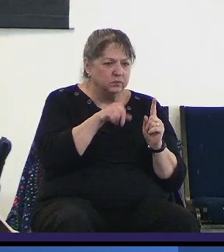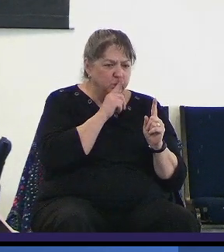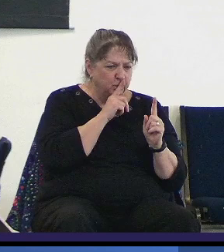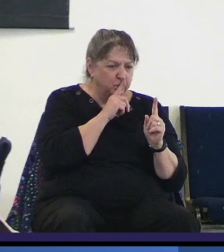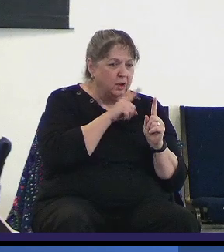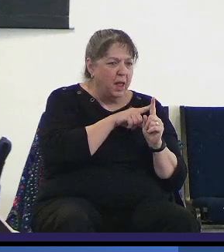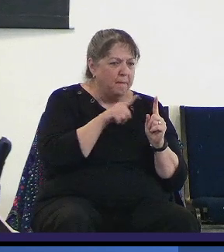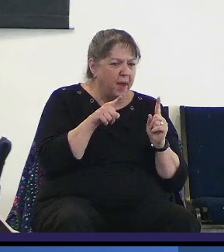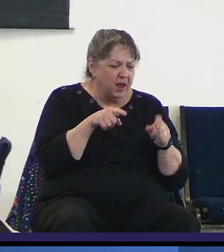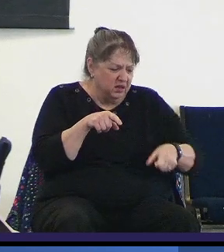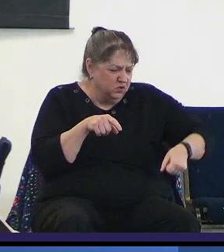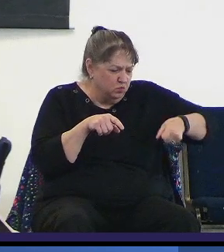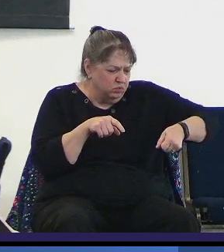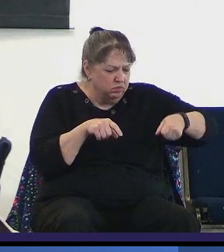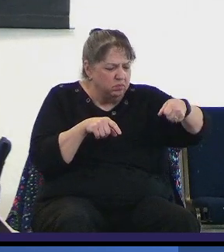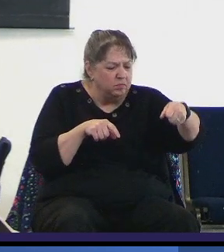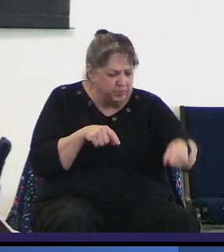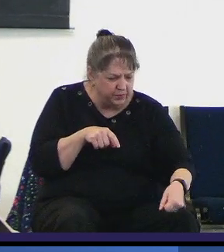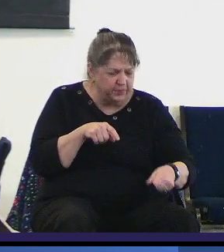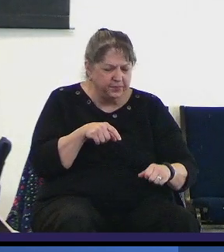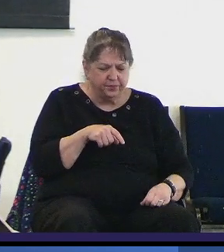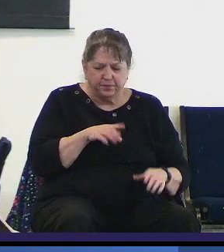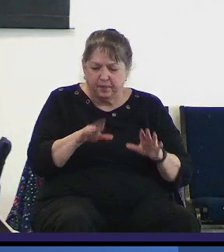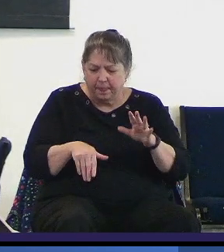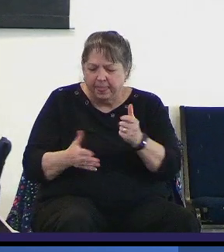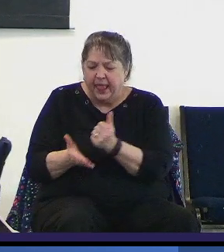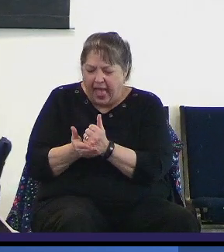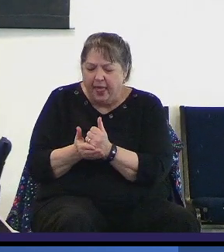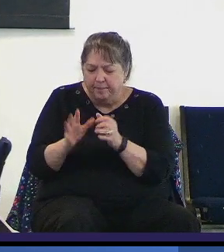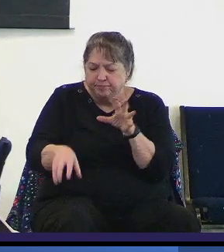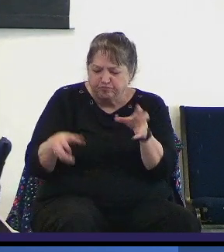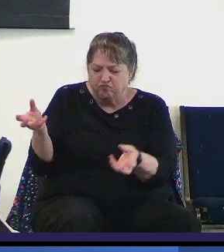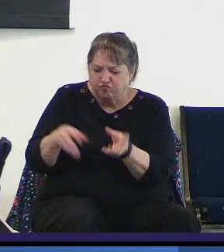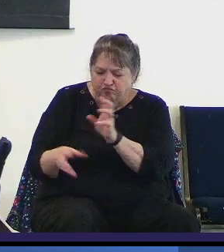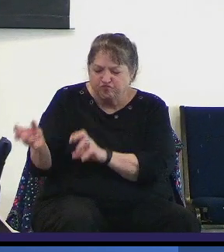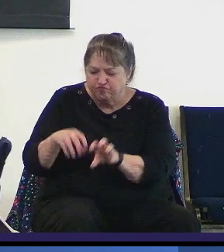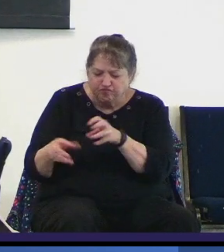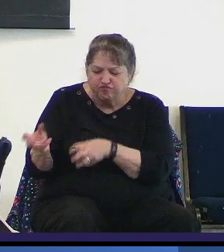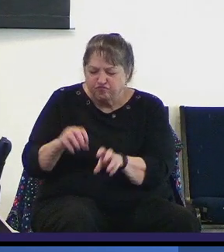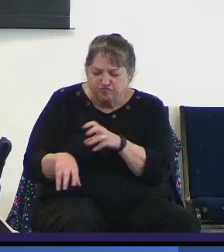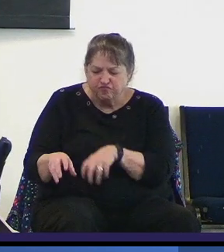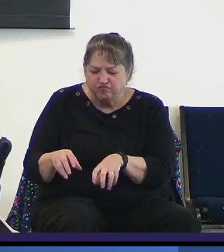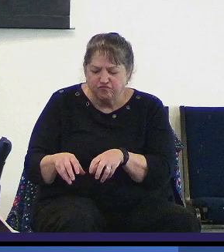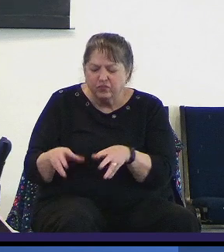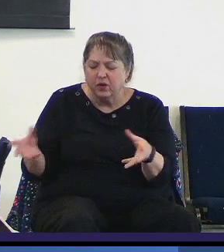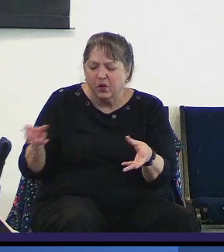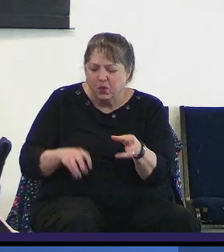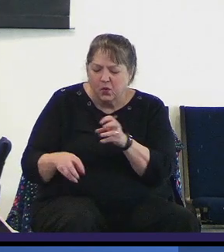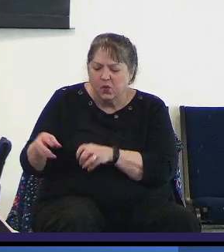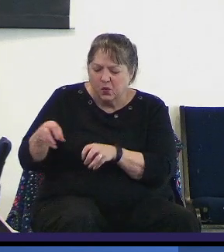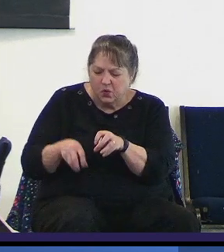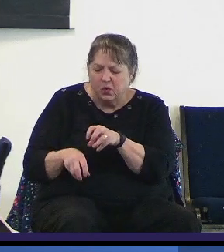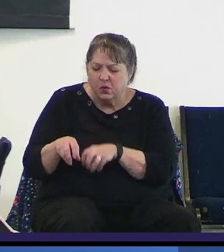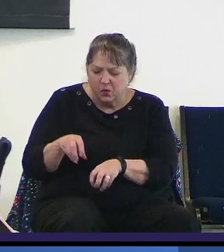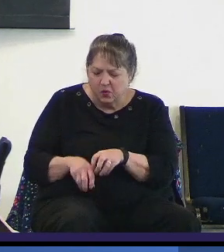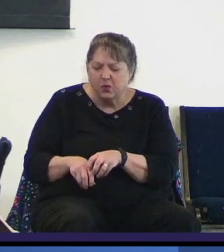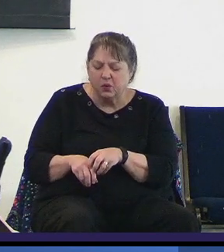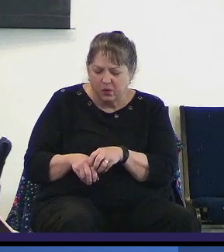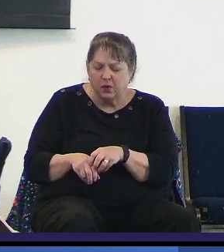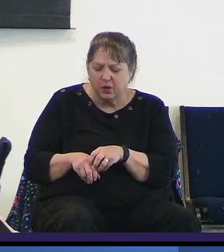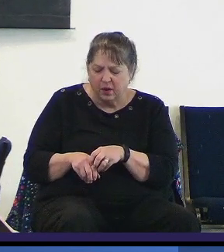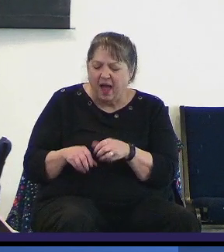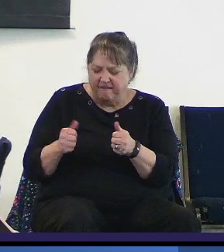down his bag and quietly but rapidly assisted the boy to gather and replace in the basket the fruit and the